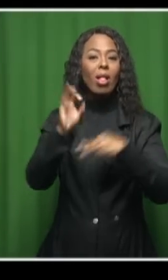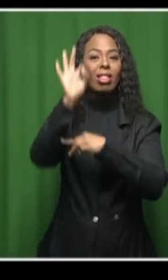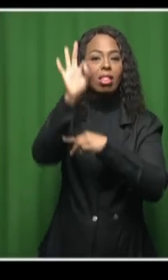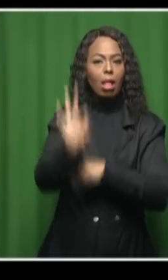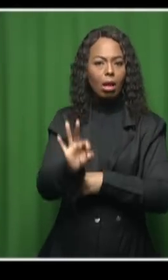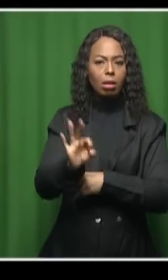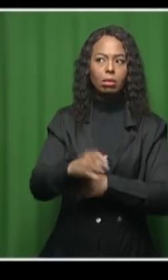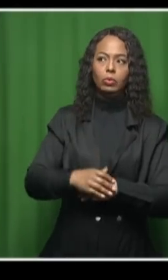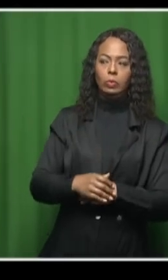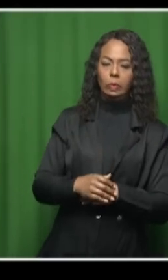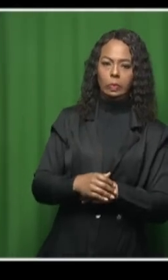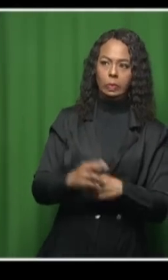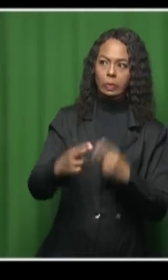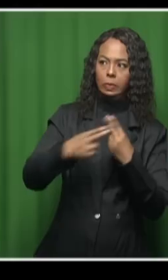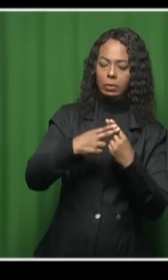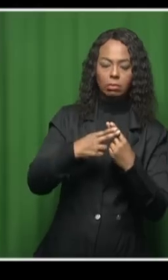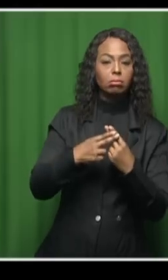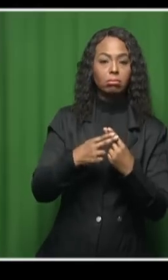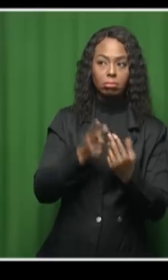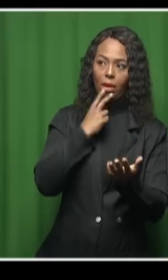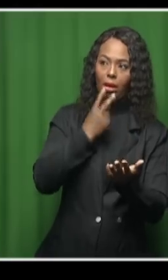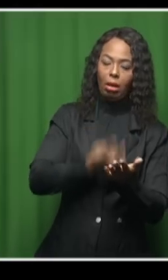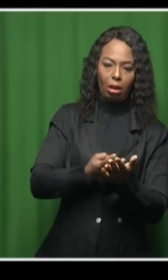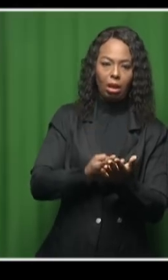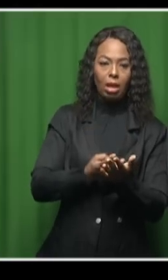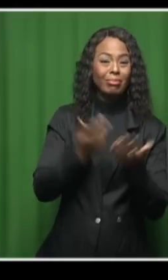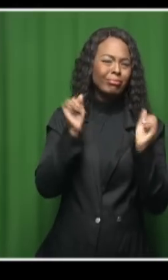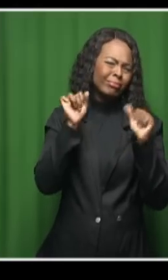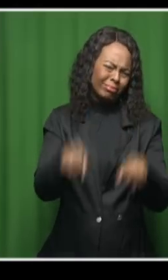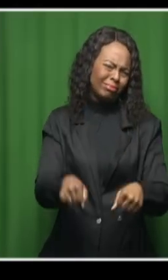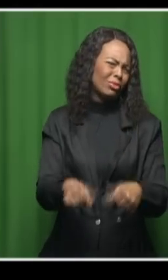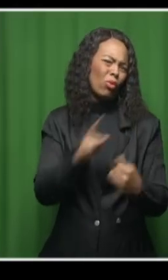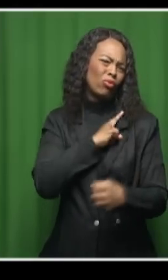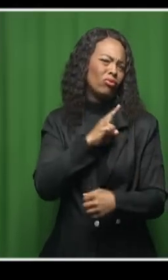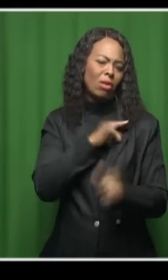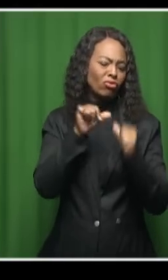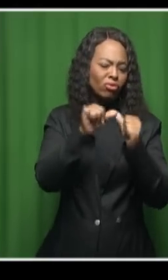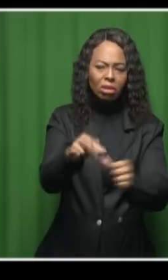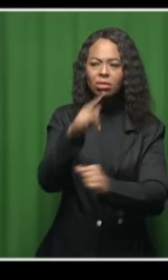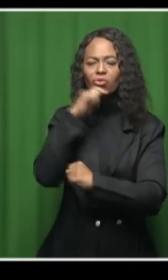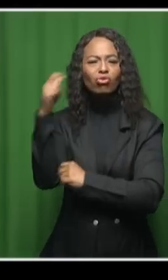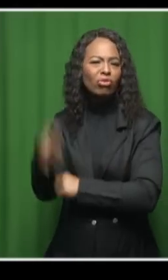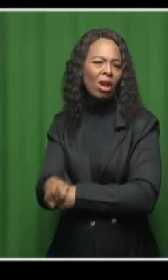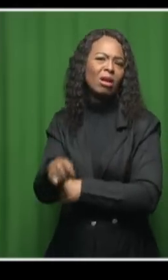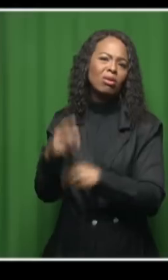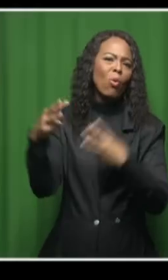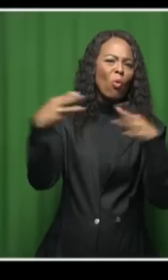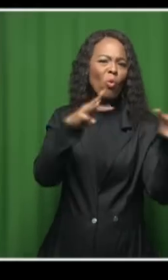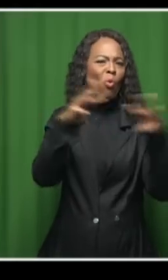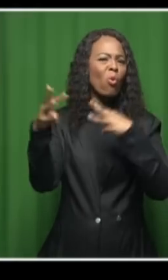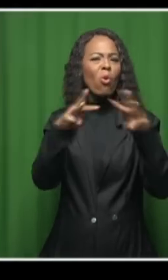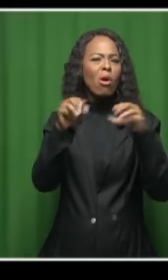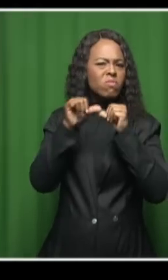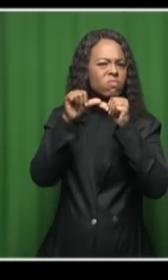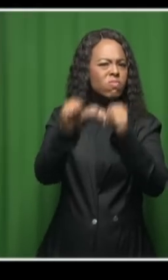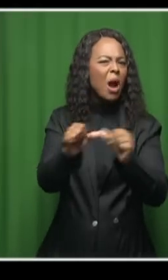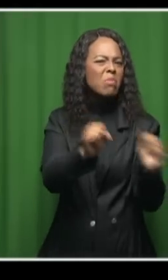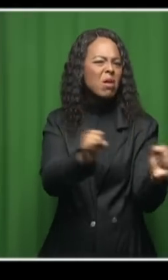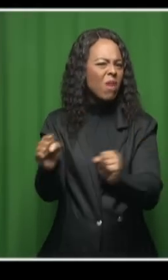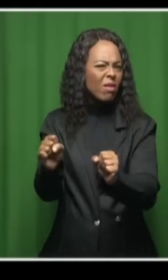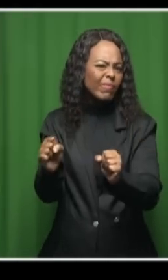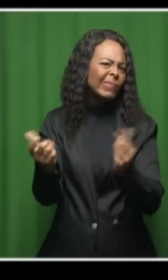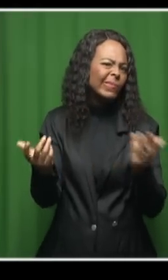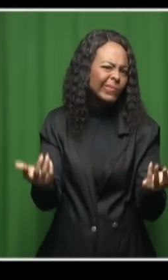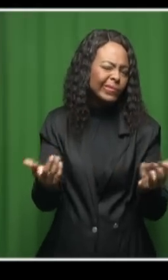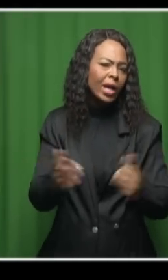And it won't go away for as long as that Russia-Ukraine war is ongoing. And I think people forever on the